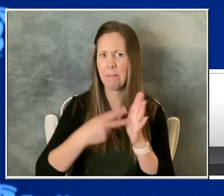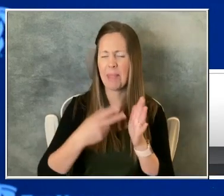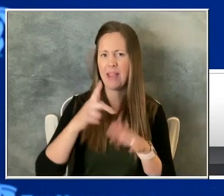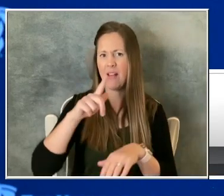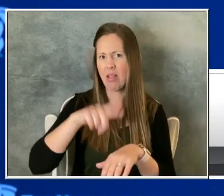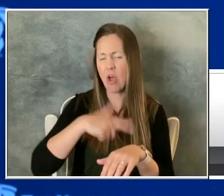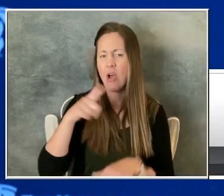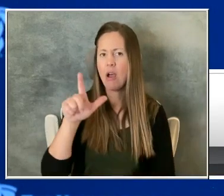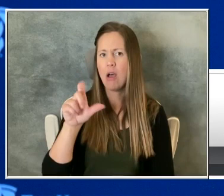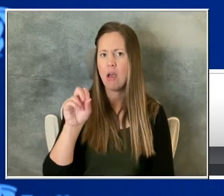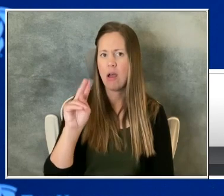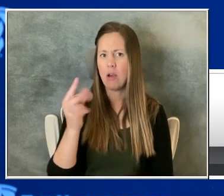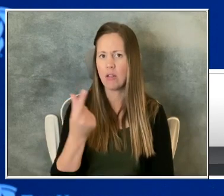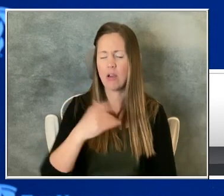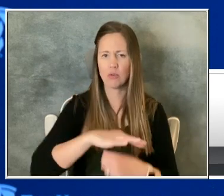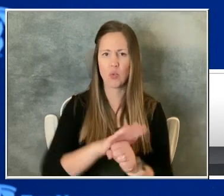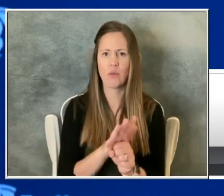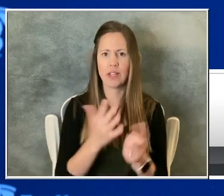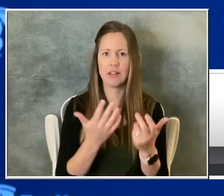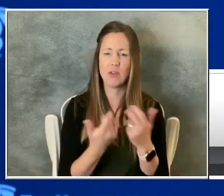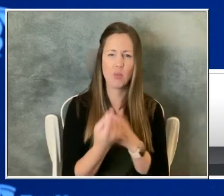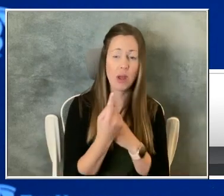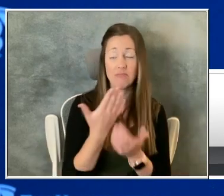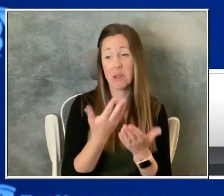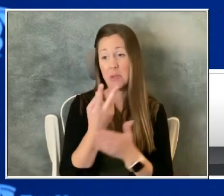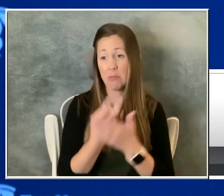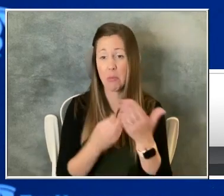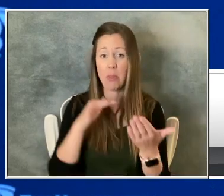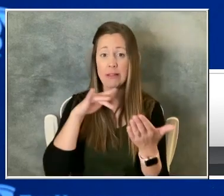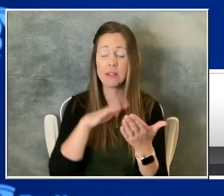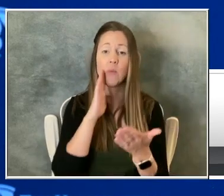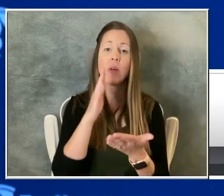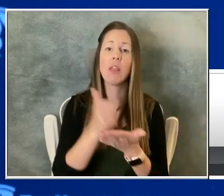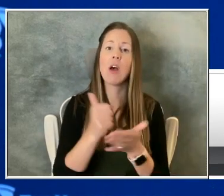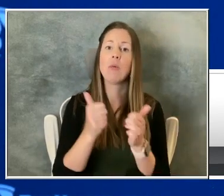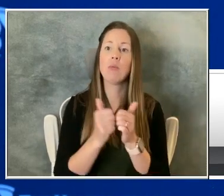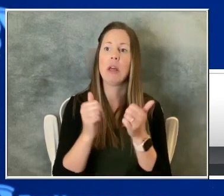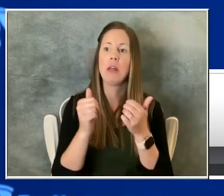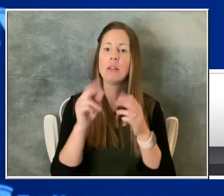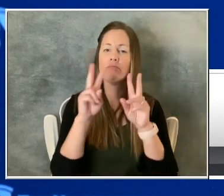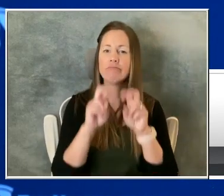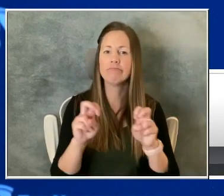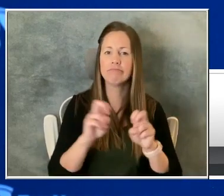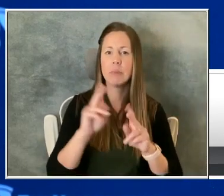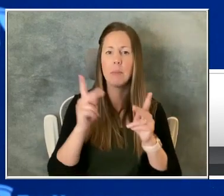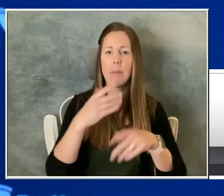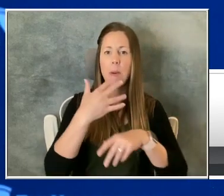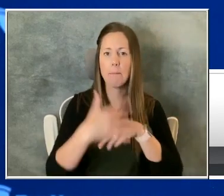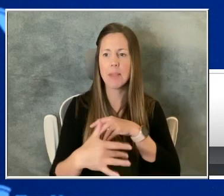these studies may help in terms of looking at people's blood or changes